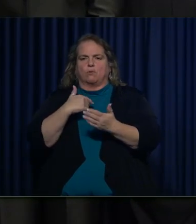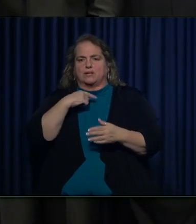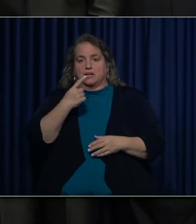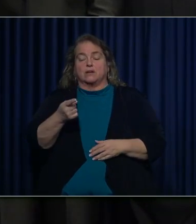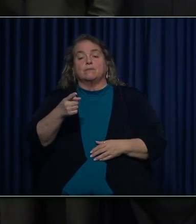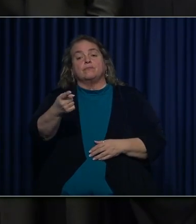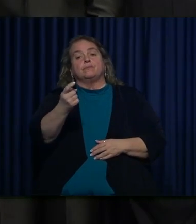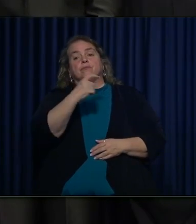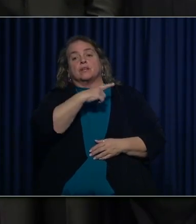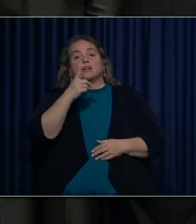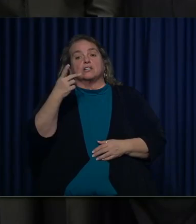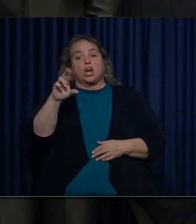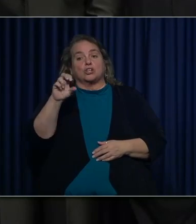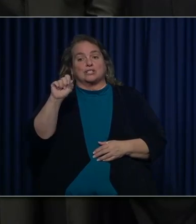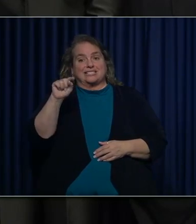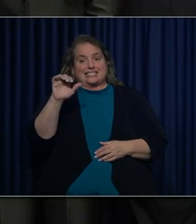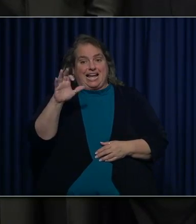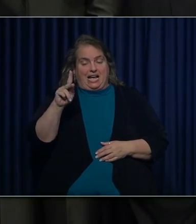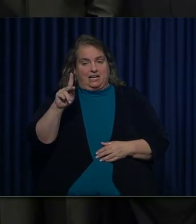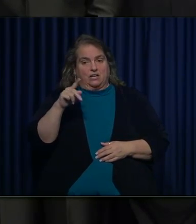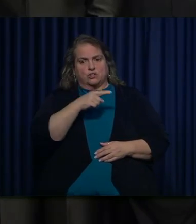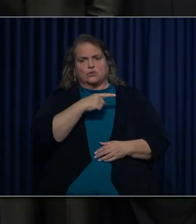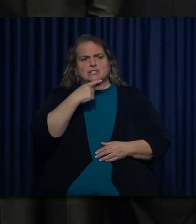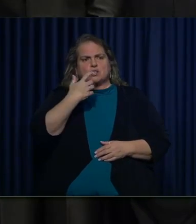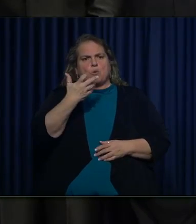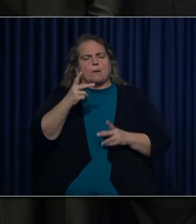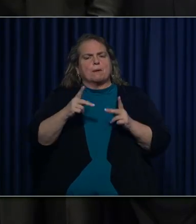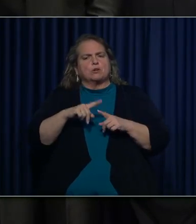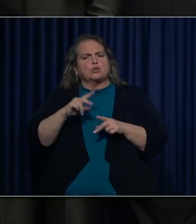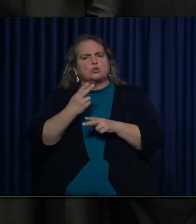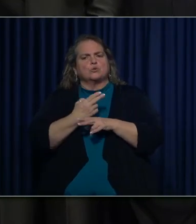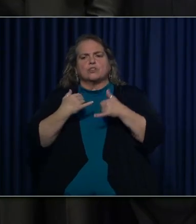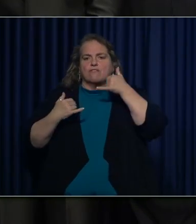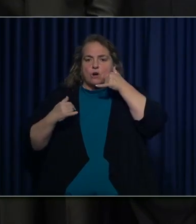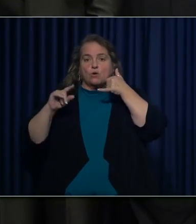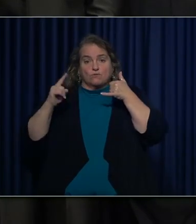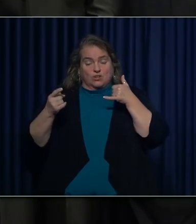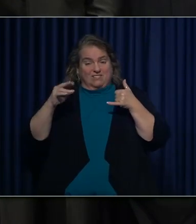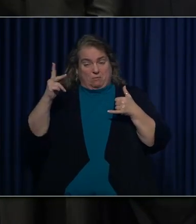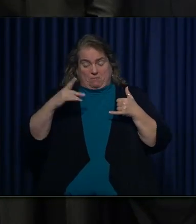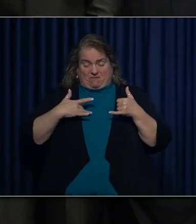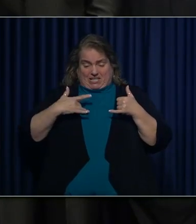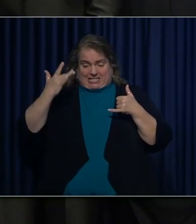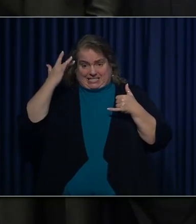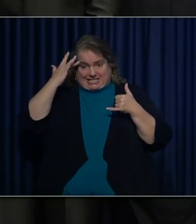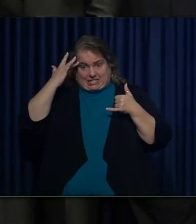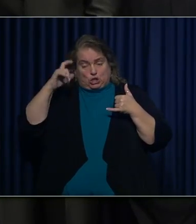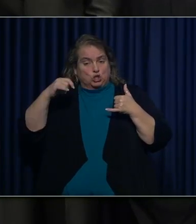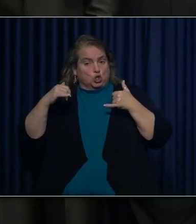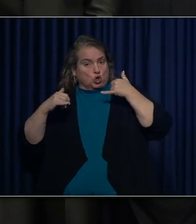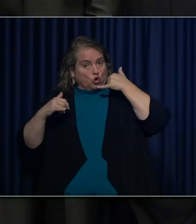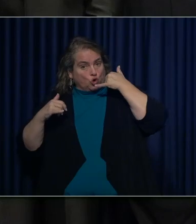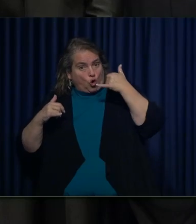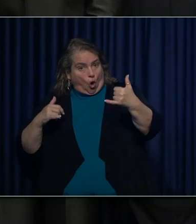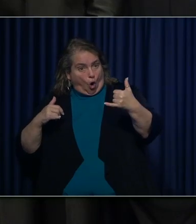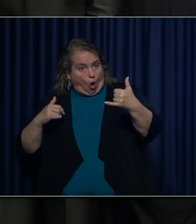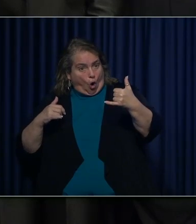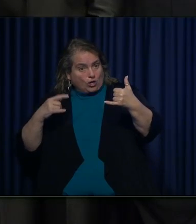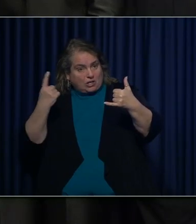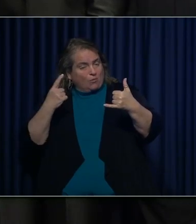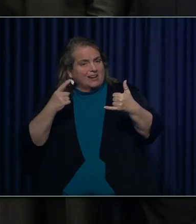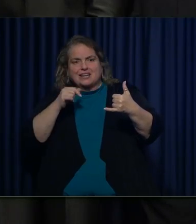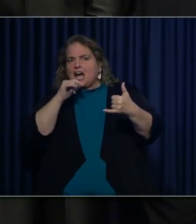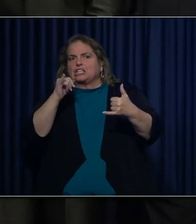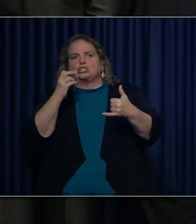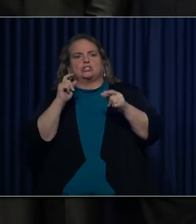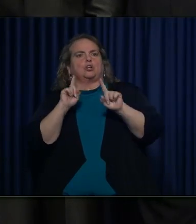Stack, you mentioned how you want people to use the telephone first. So is that like, so if somebody feels like they're sick, they should call someone rather than just show up to the